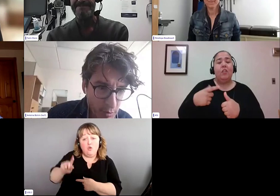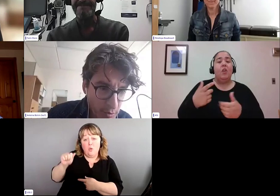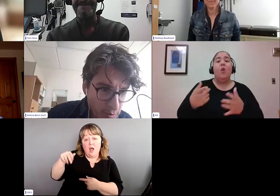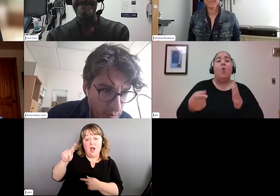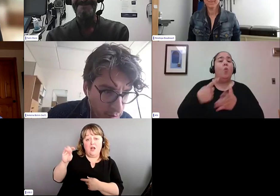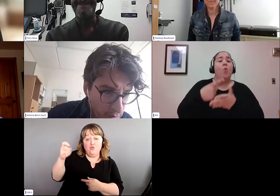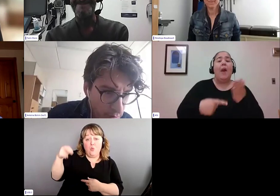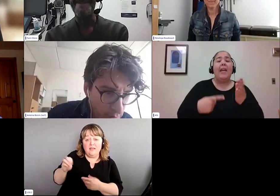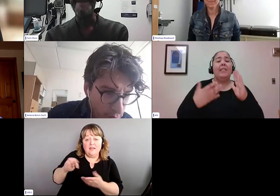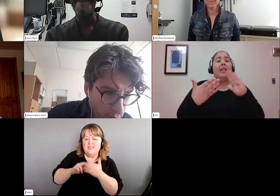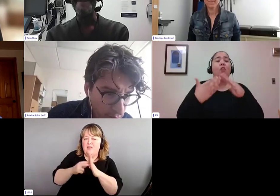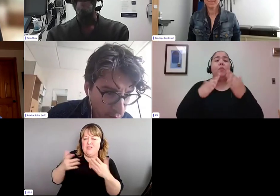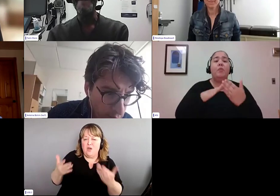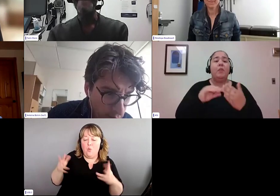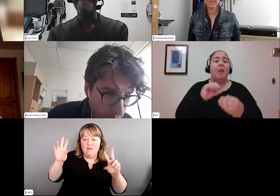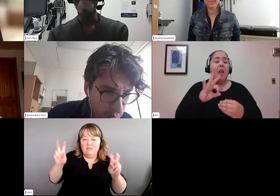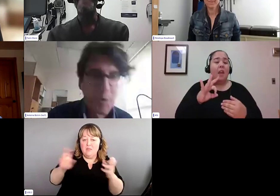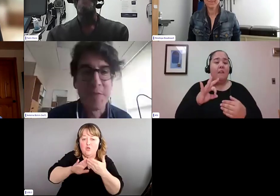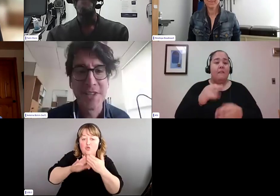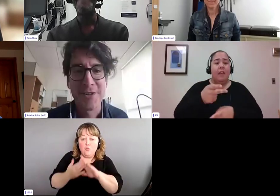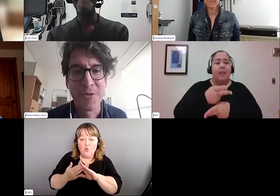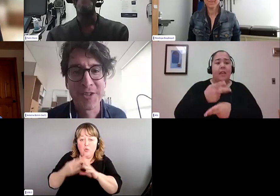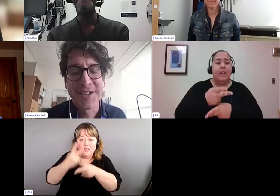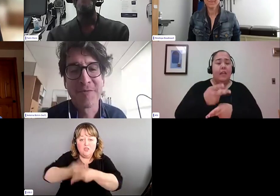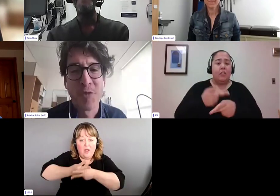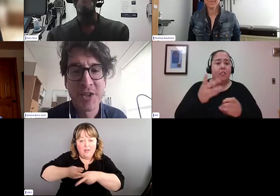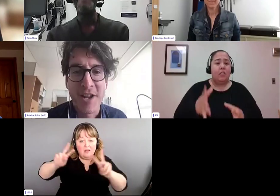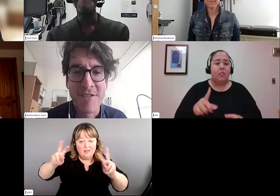community of caretakers?